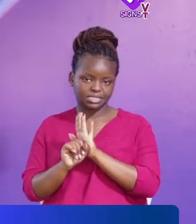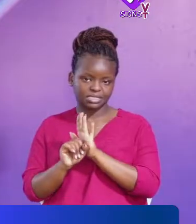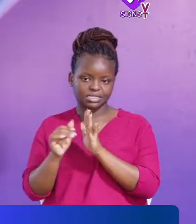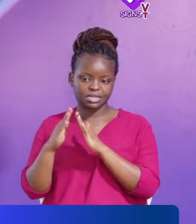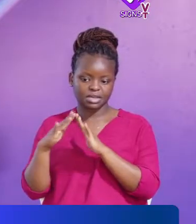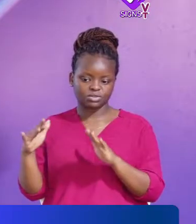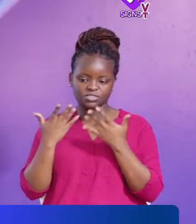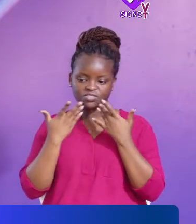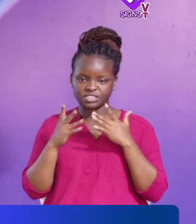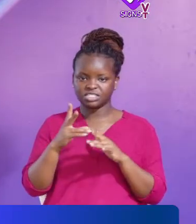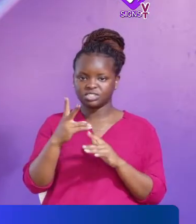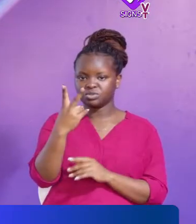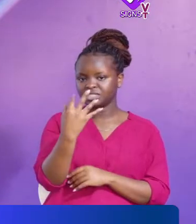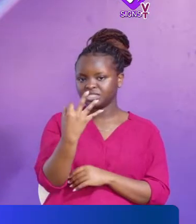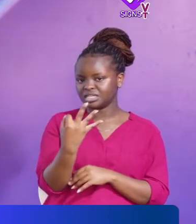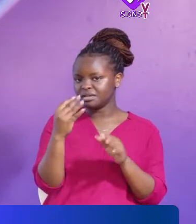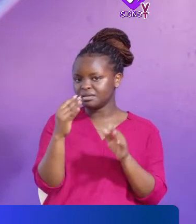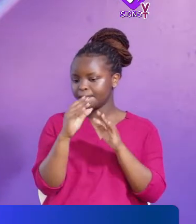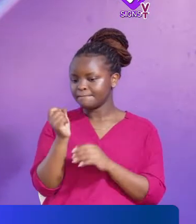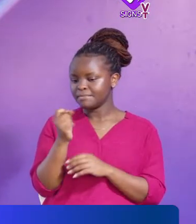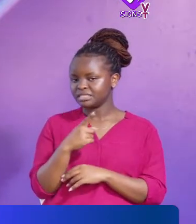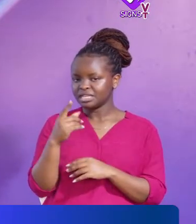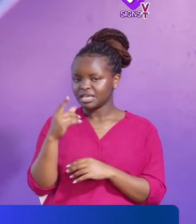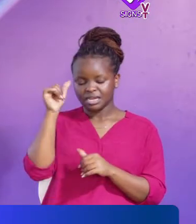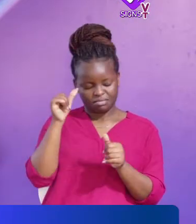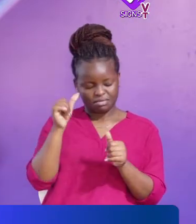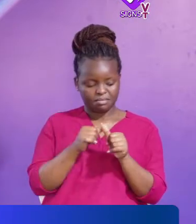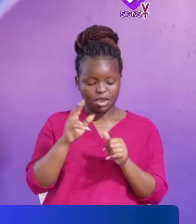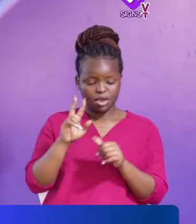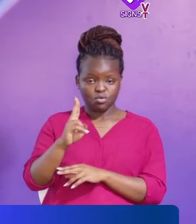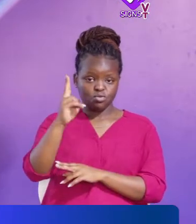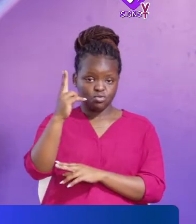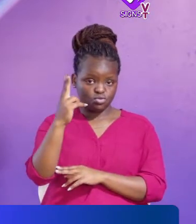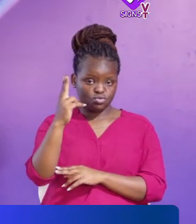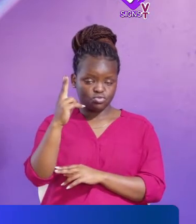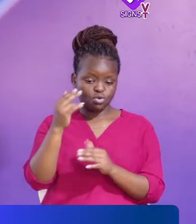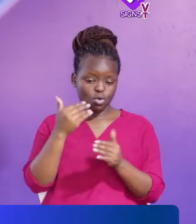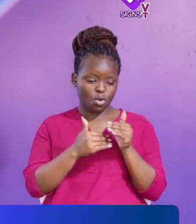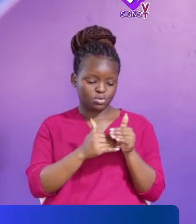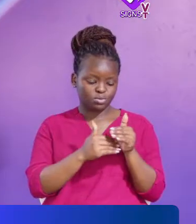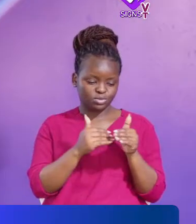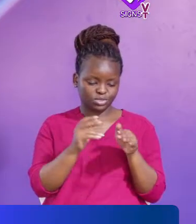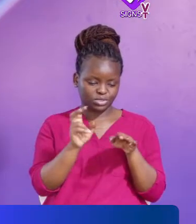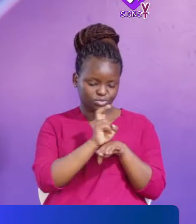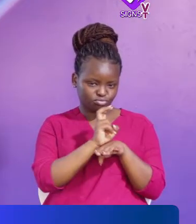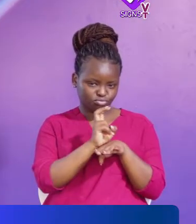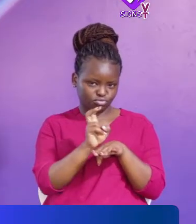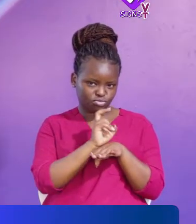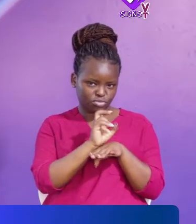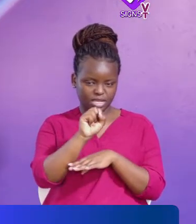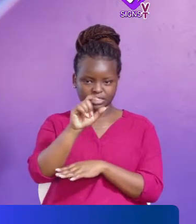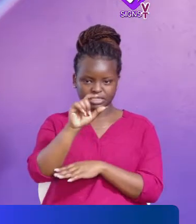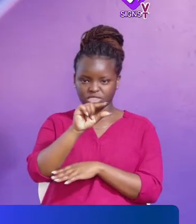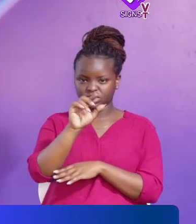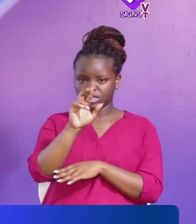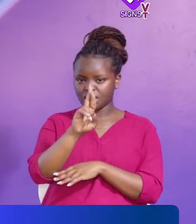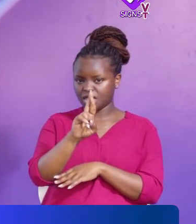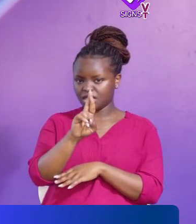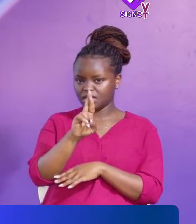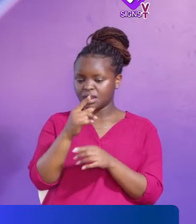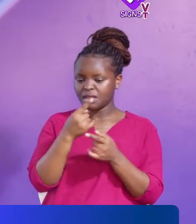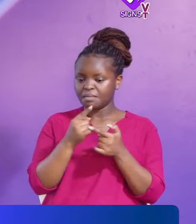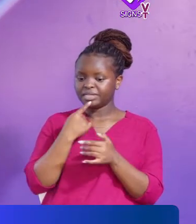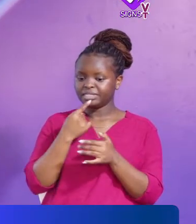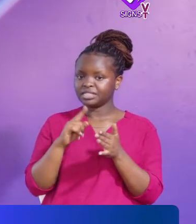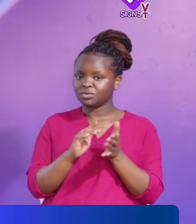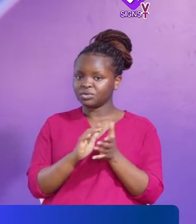complete within 23 months. I remember Uhuru Kenyatta almost supervising the SGR, but he said that